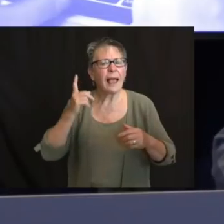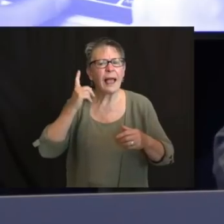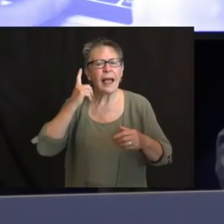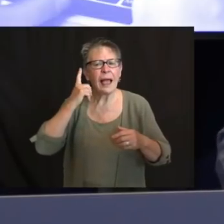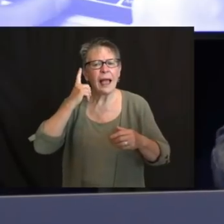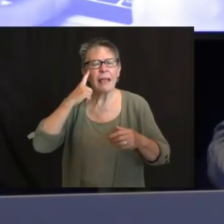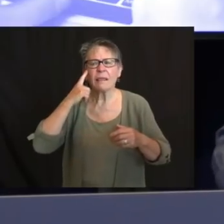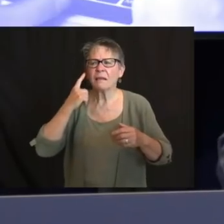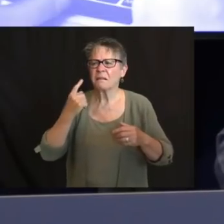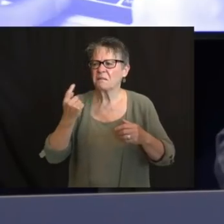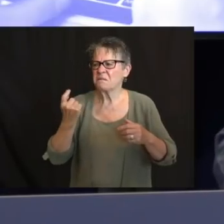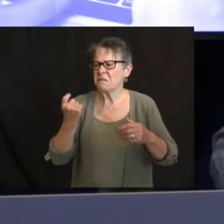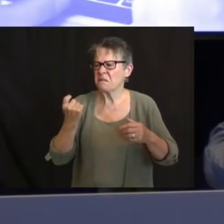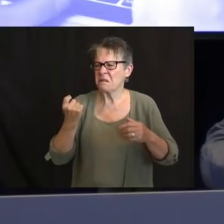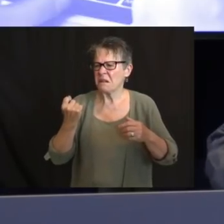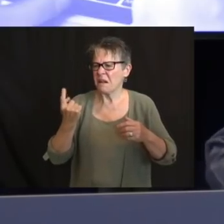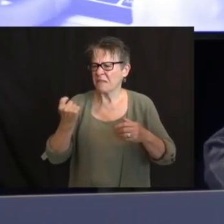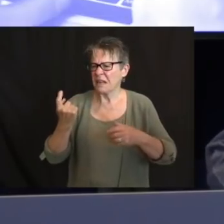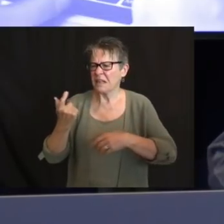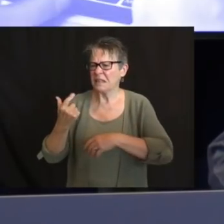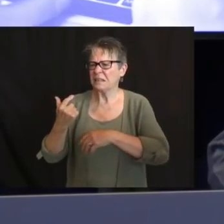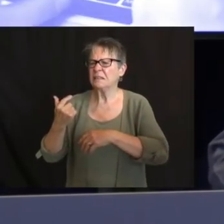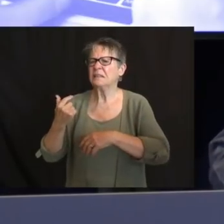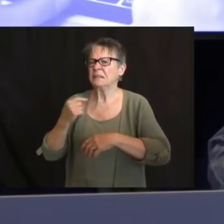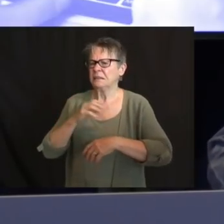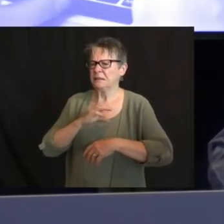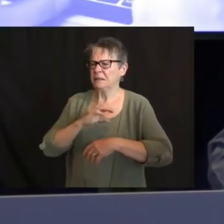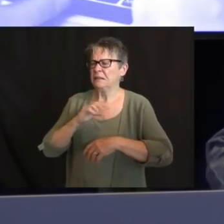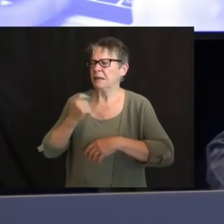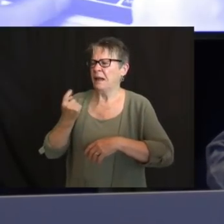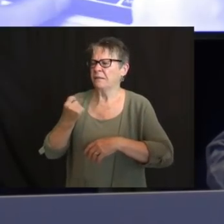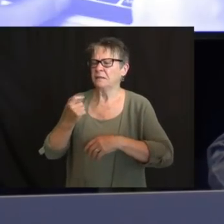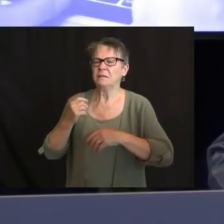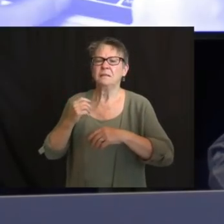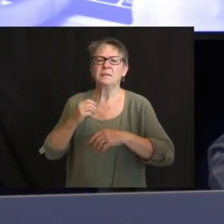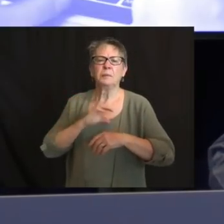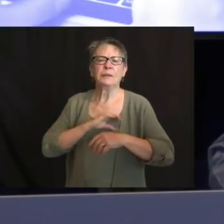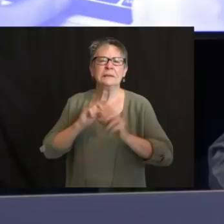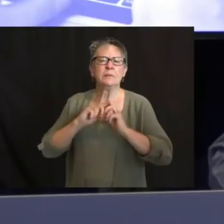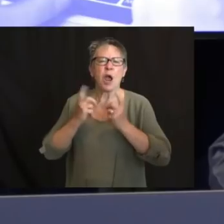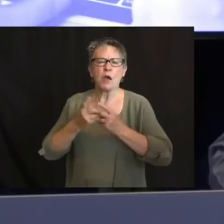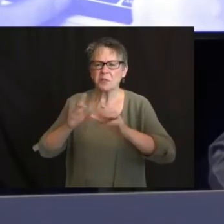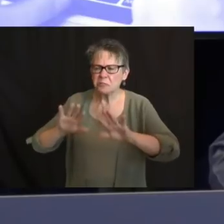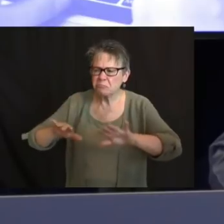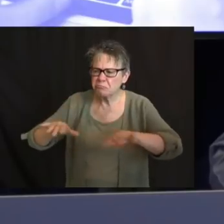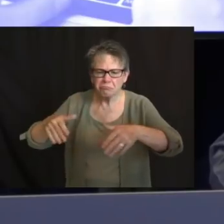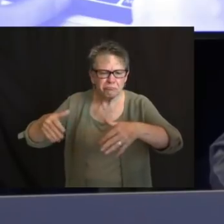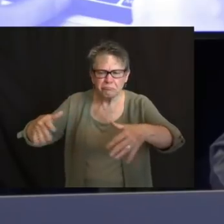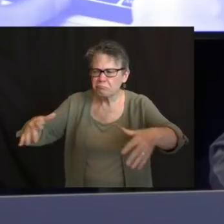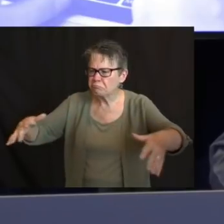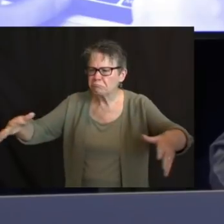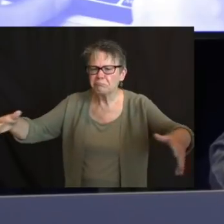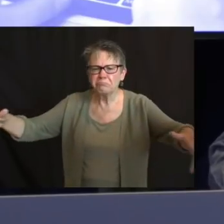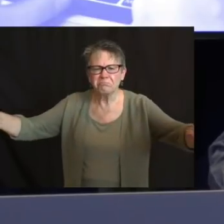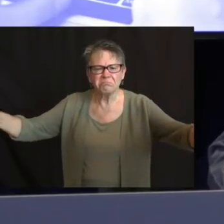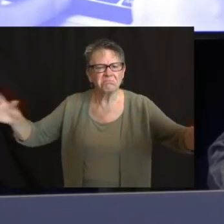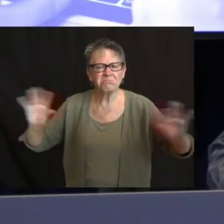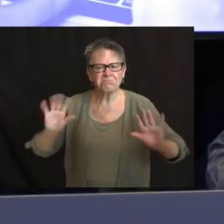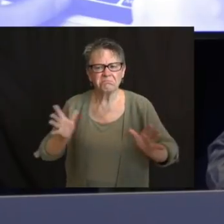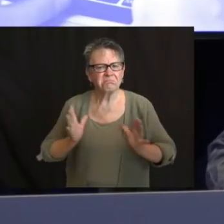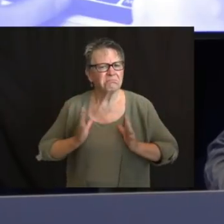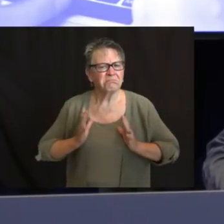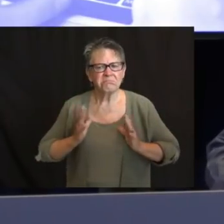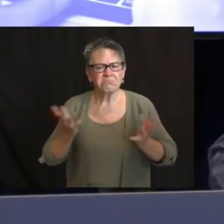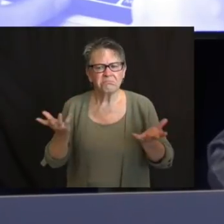that graduation Zoom this morning and reported the same thing back to me, that it was, other than that, I don't believe